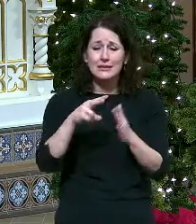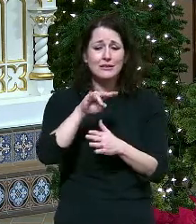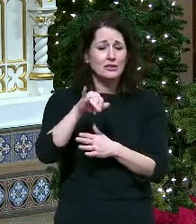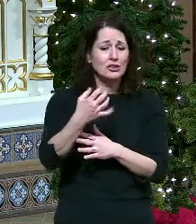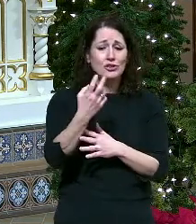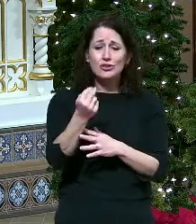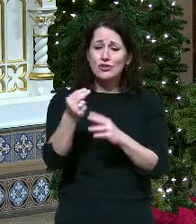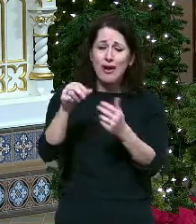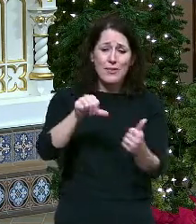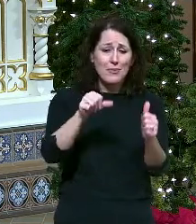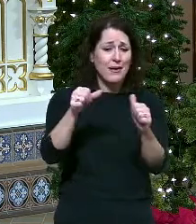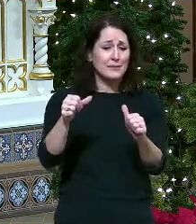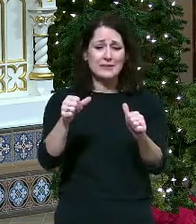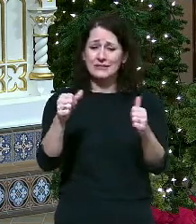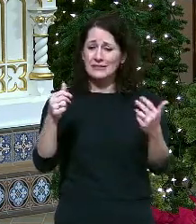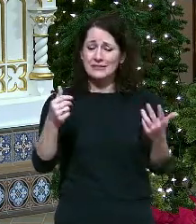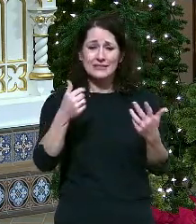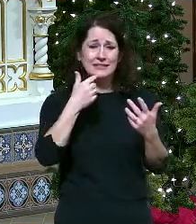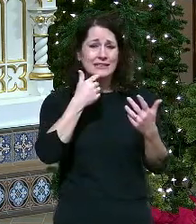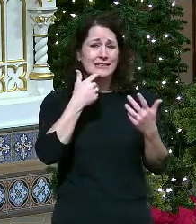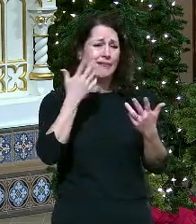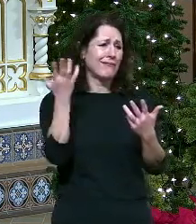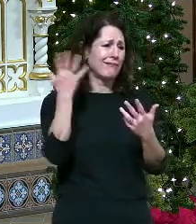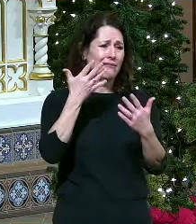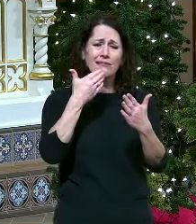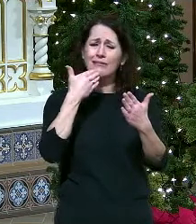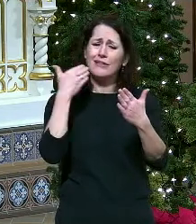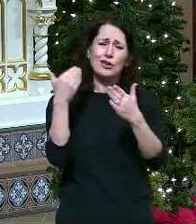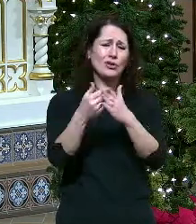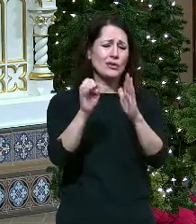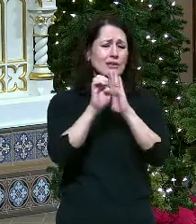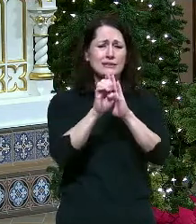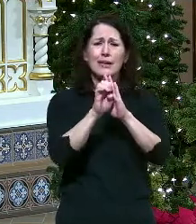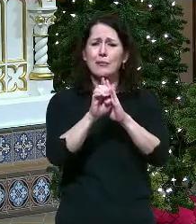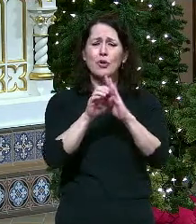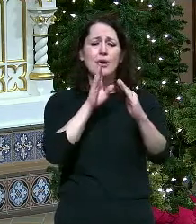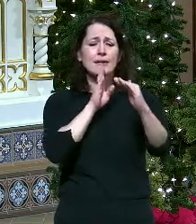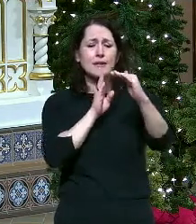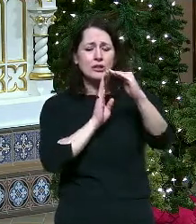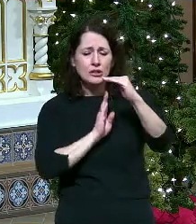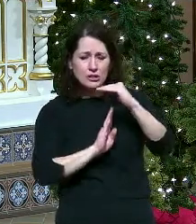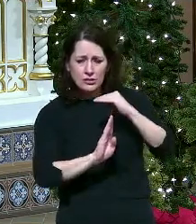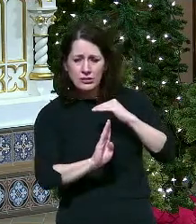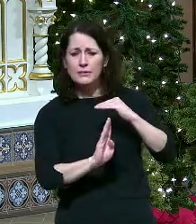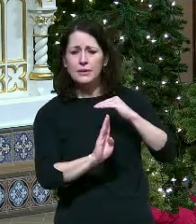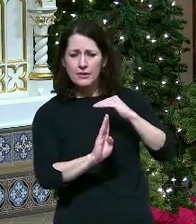John the Baptist, we're given the example of humility.